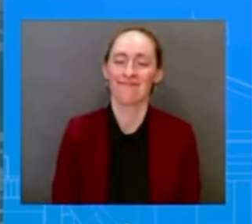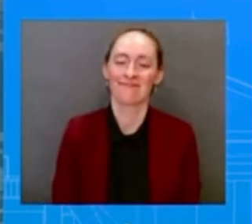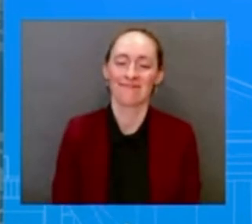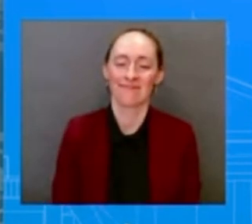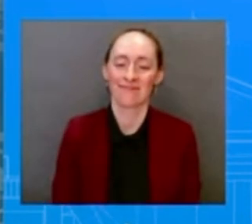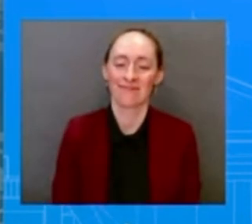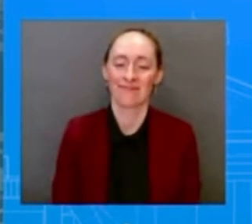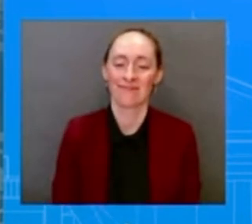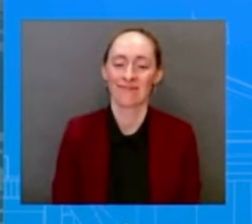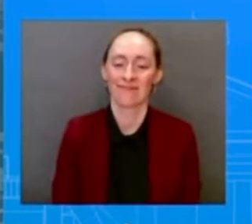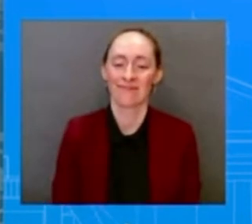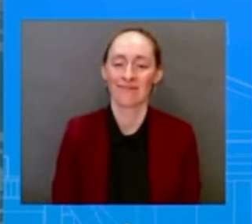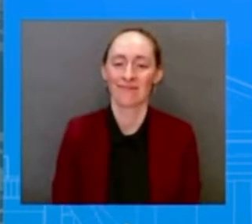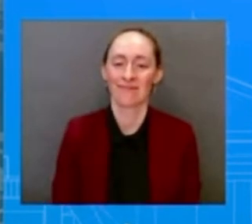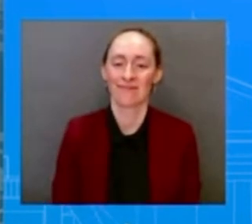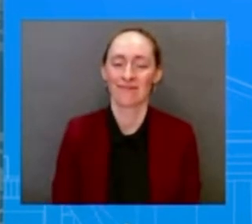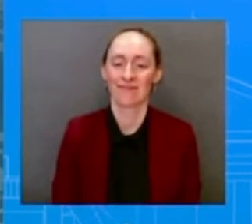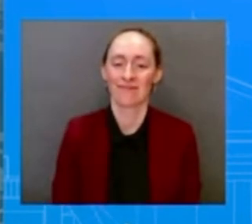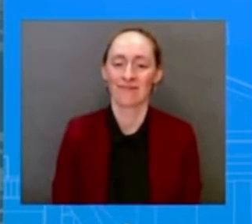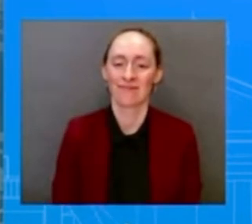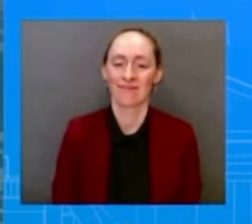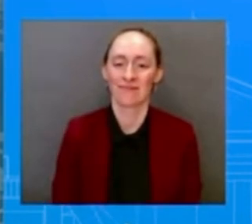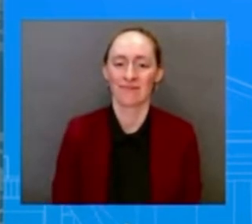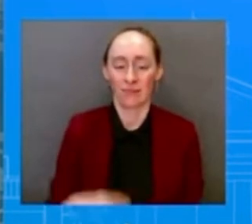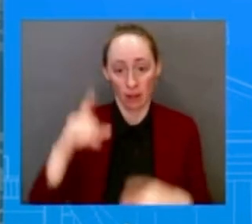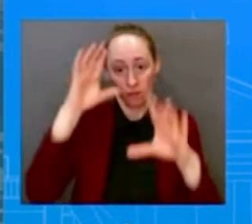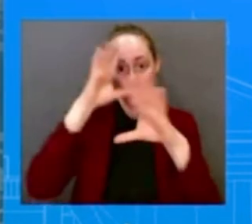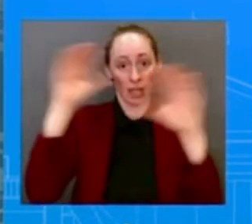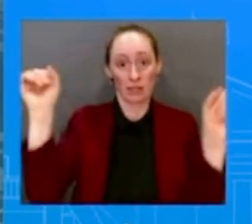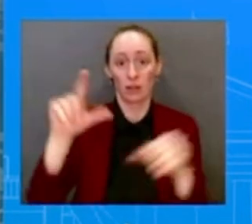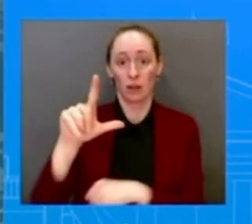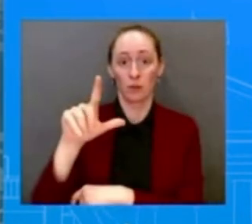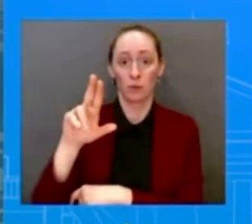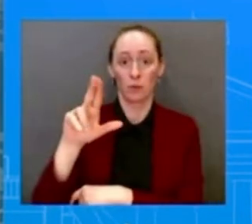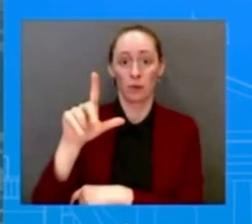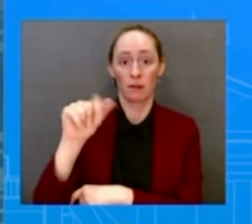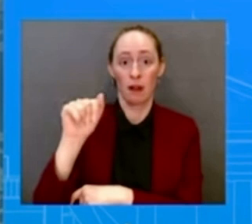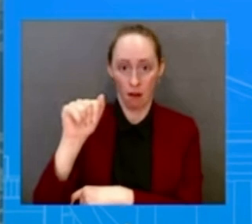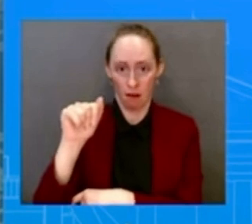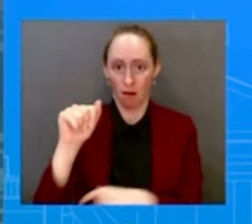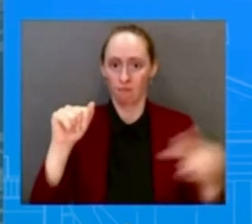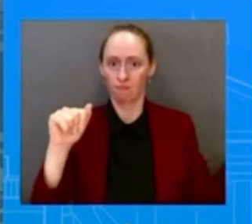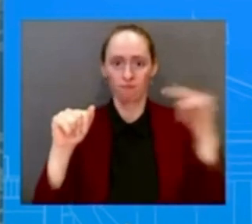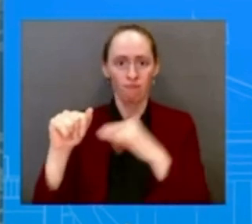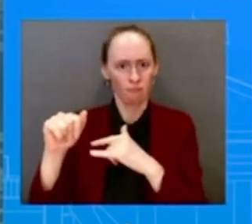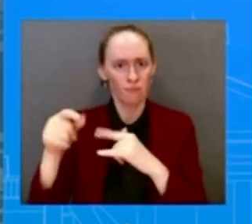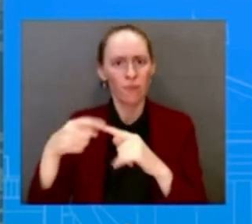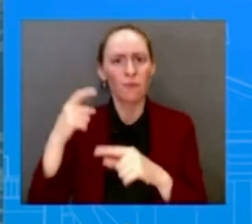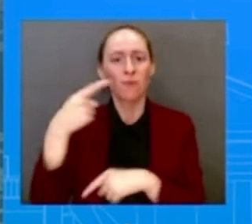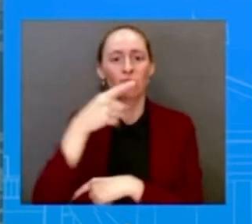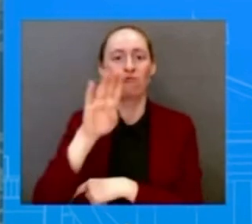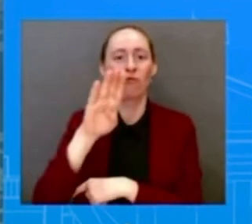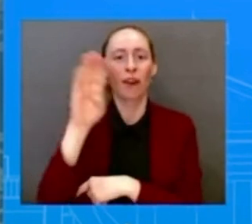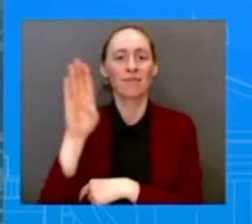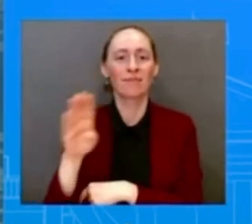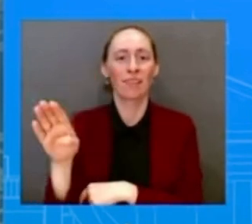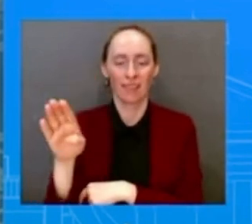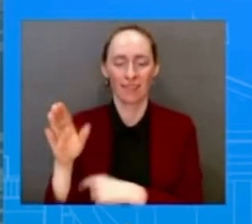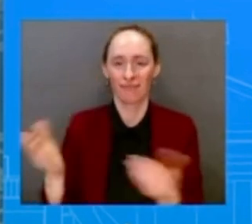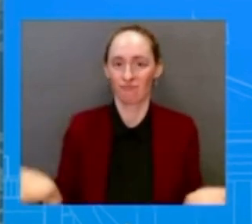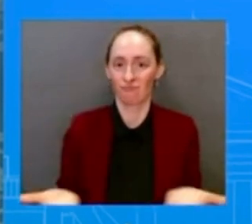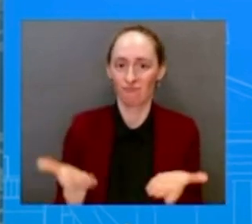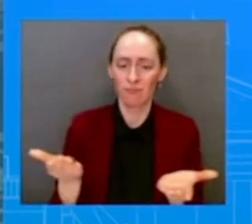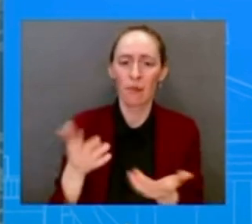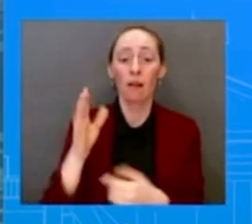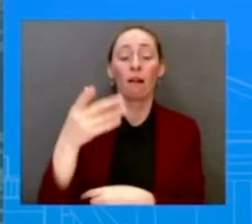from Brazil is here today. We'll be meeting with the president soon. He's looking forward to that discussion. Brazil is a key partner of the United States in a